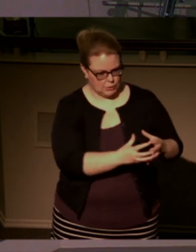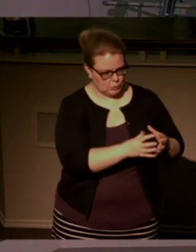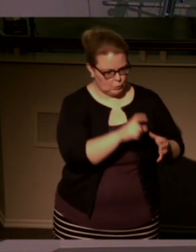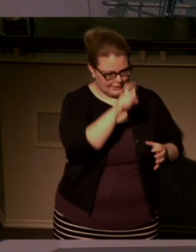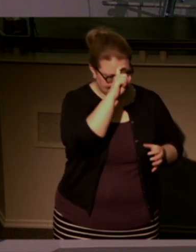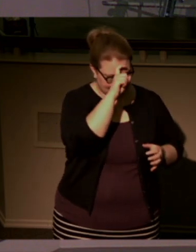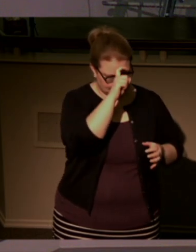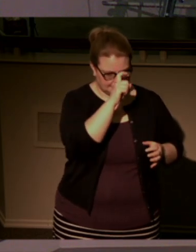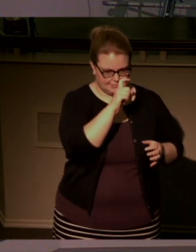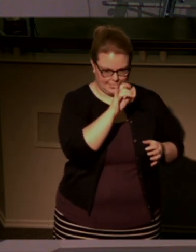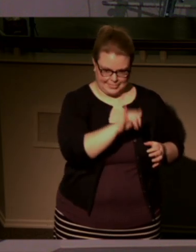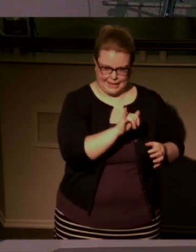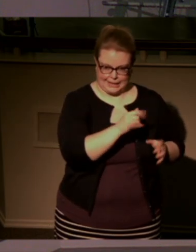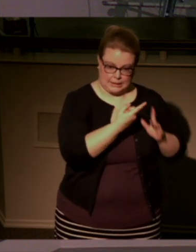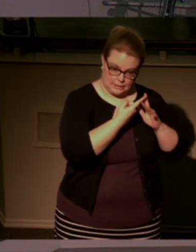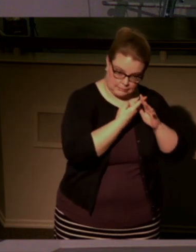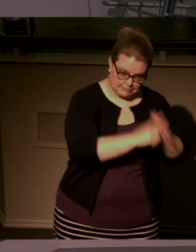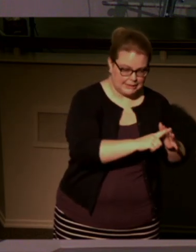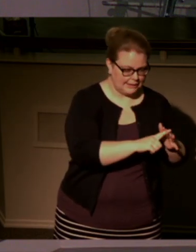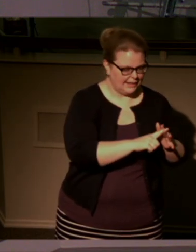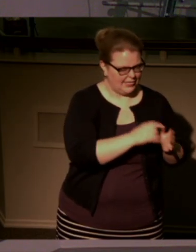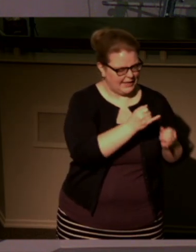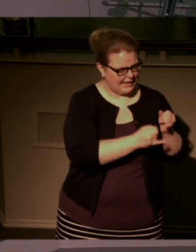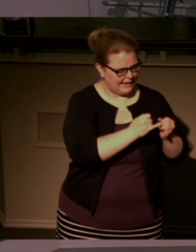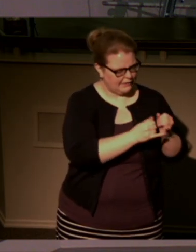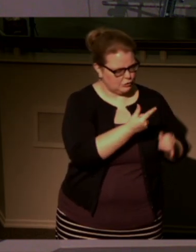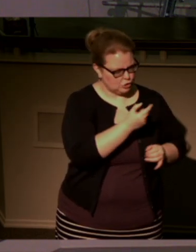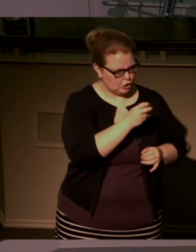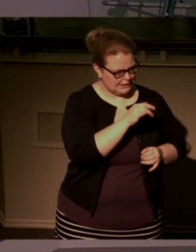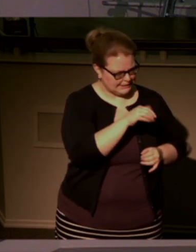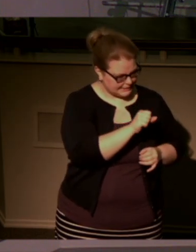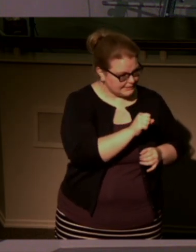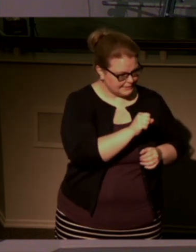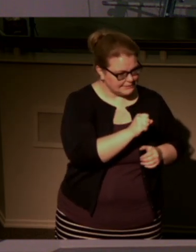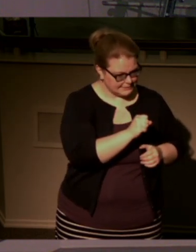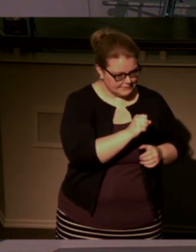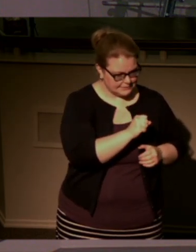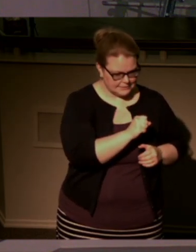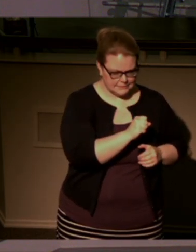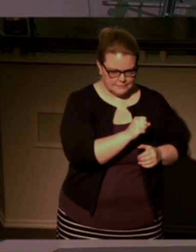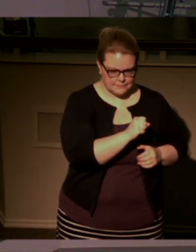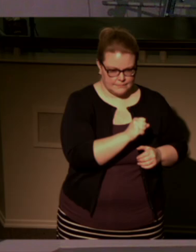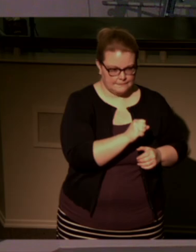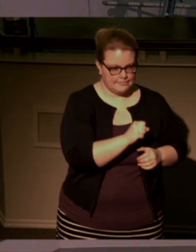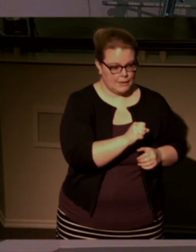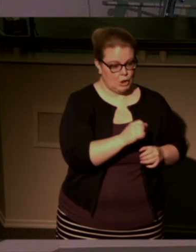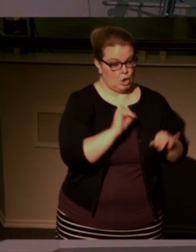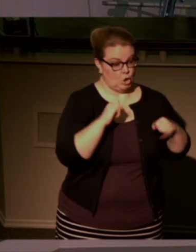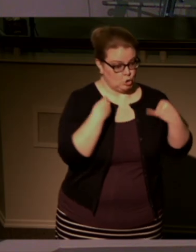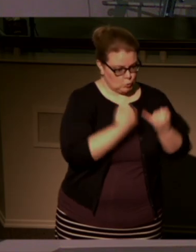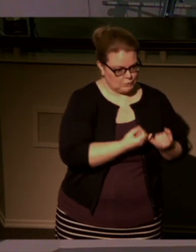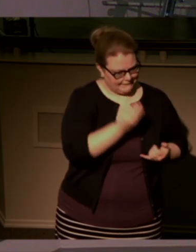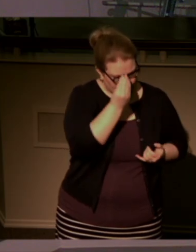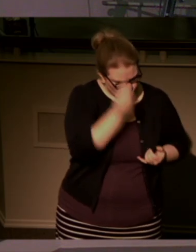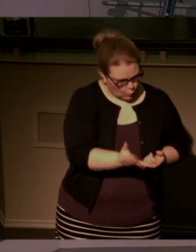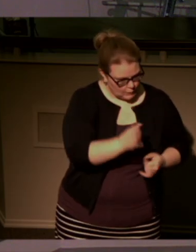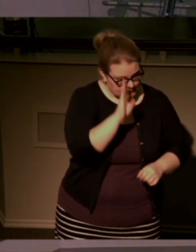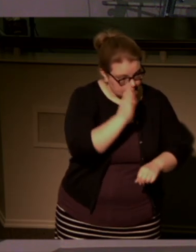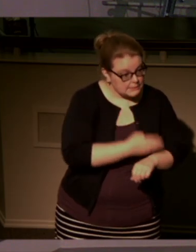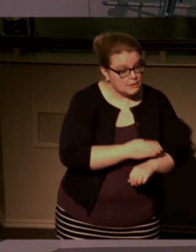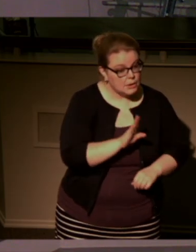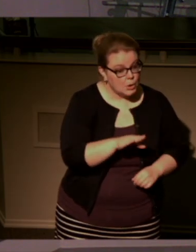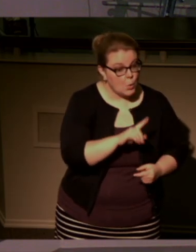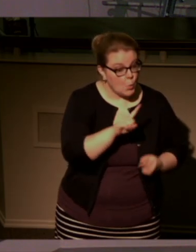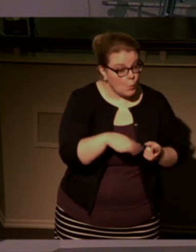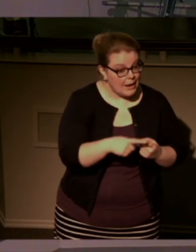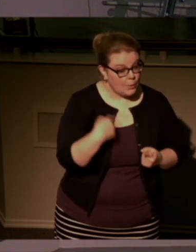of this saga at the end of Genesis began, he said, make sure when God takes you to the promised land